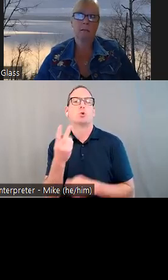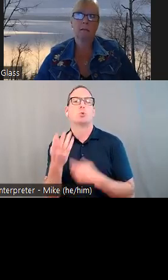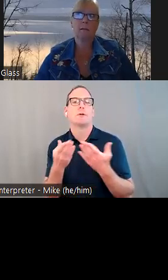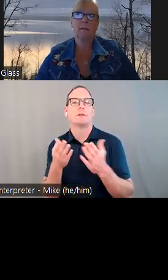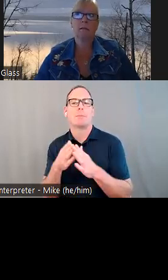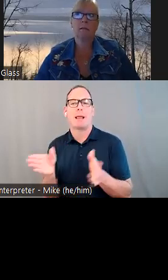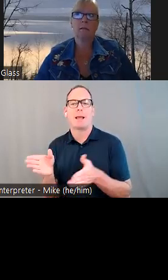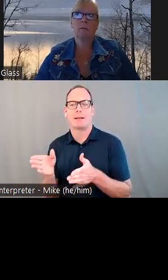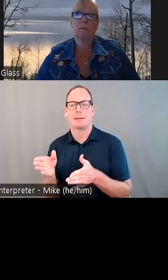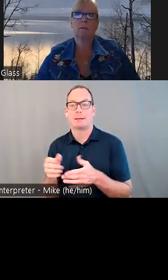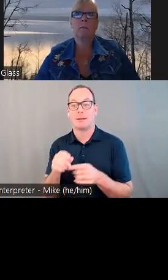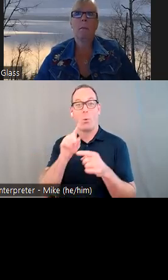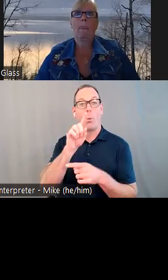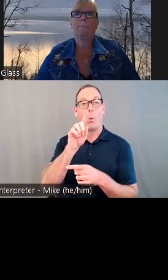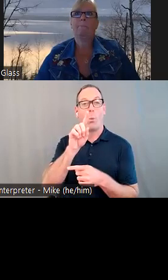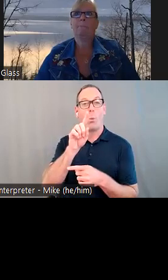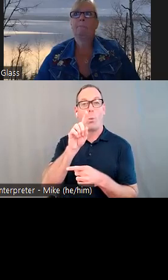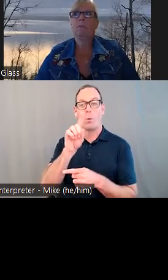1,158.